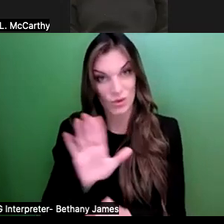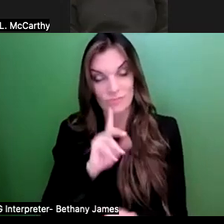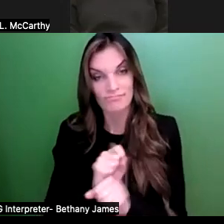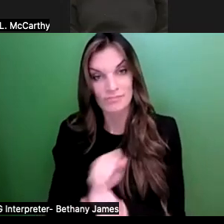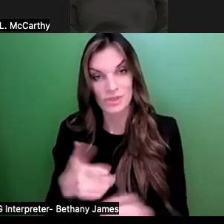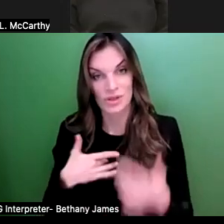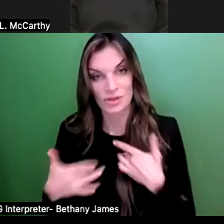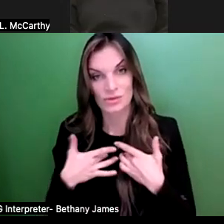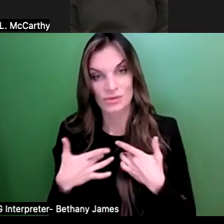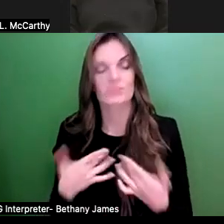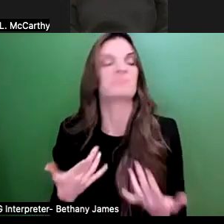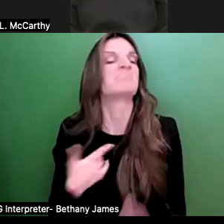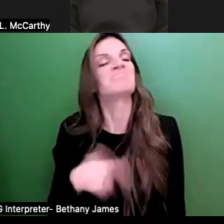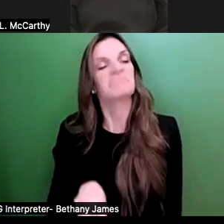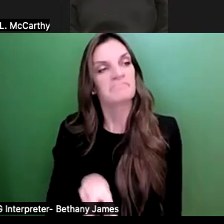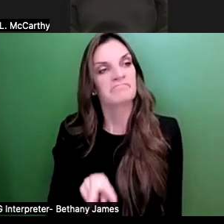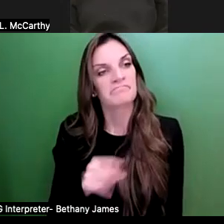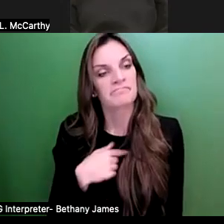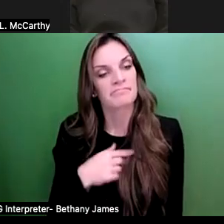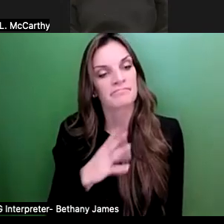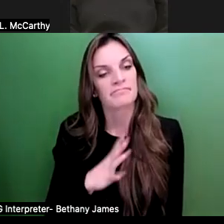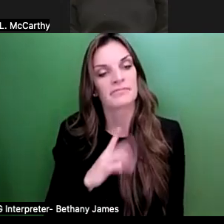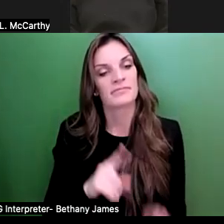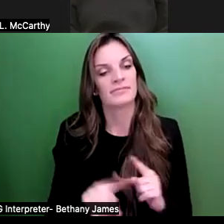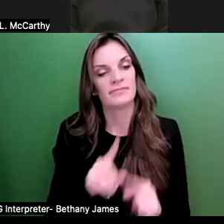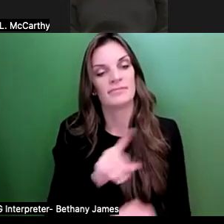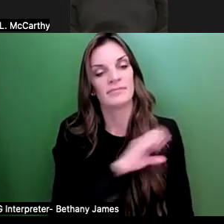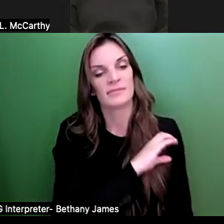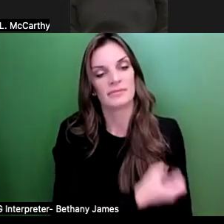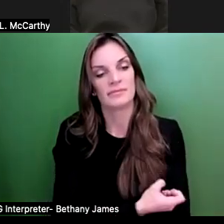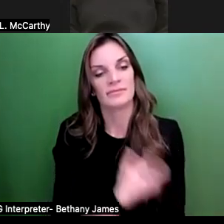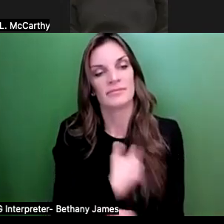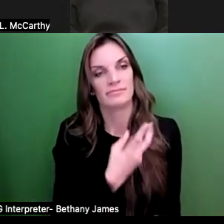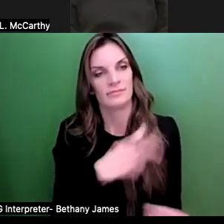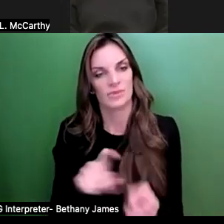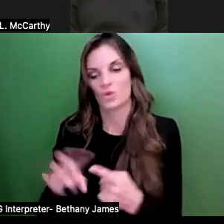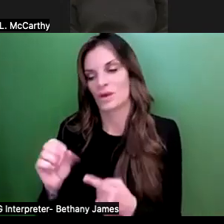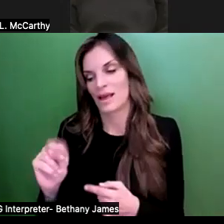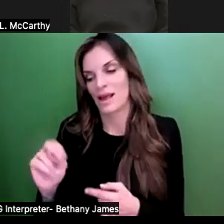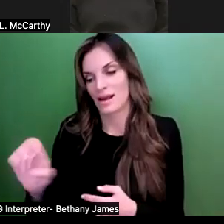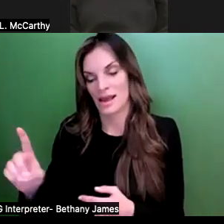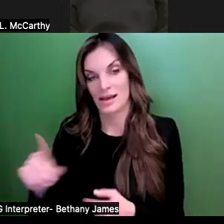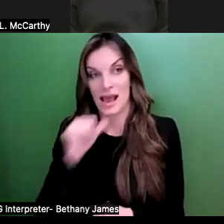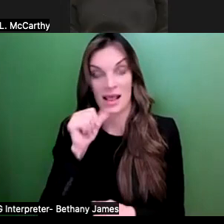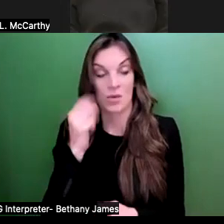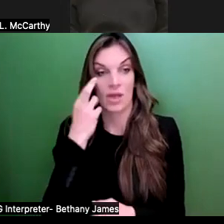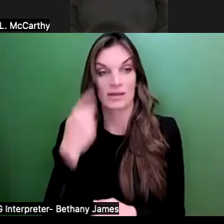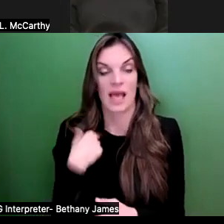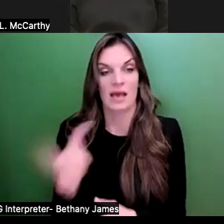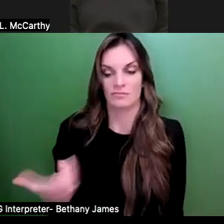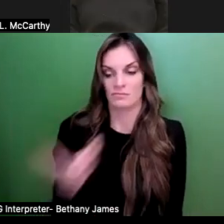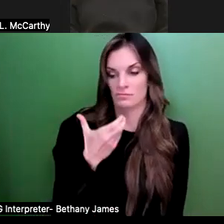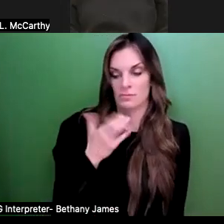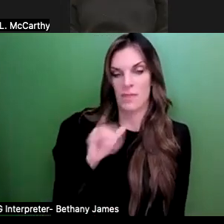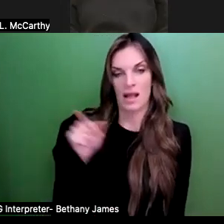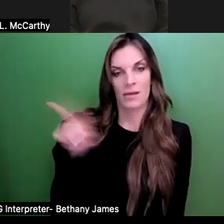I switched from Constellation Energy back to Con Ed. I had no idea I was being forced into Constellation Energy by the current board, by